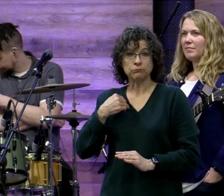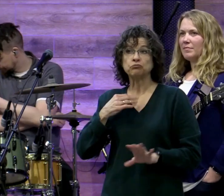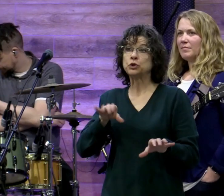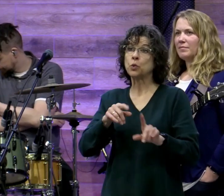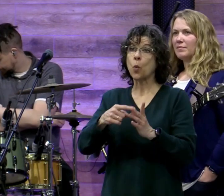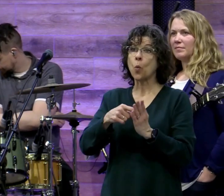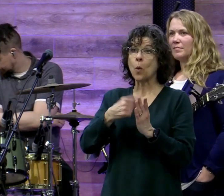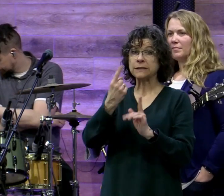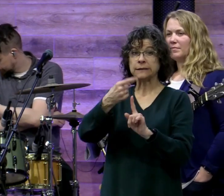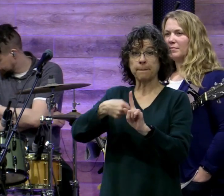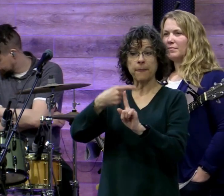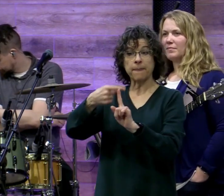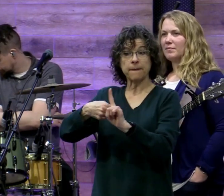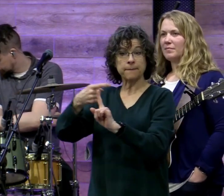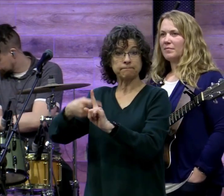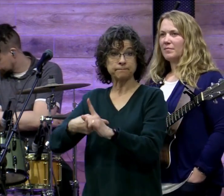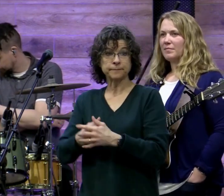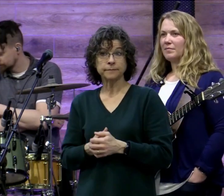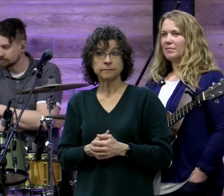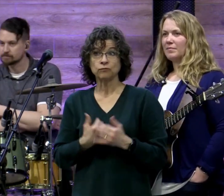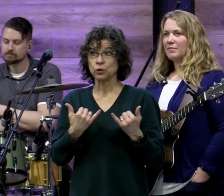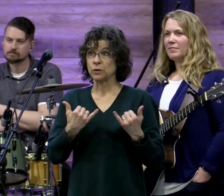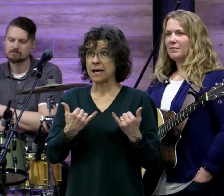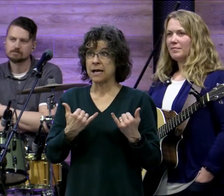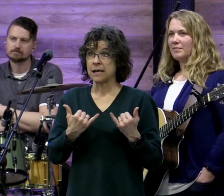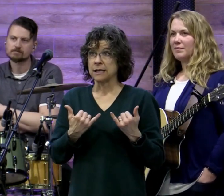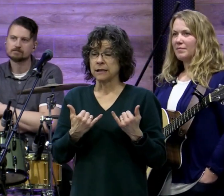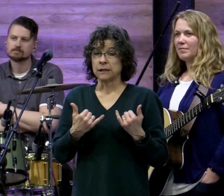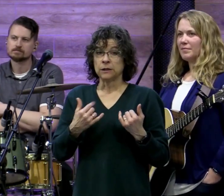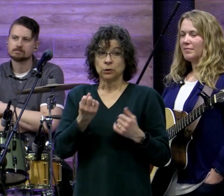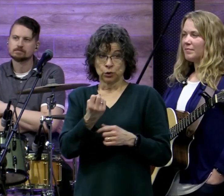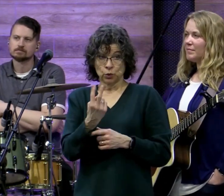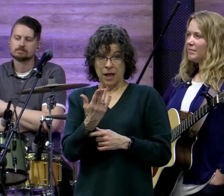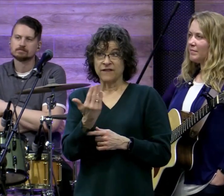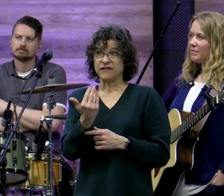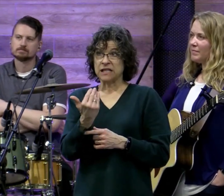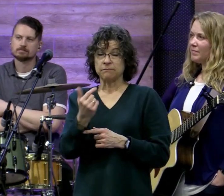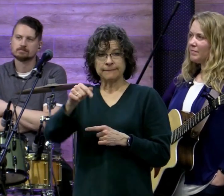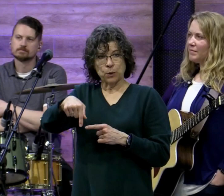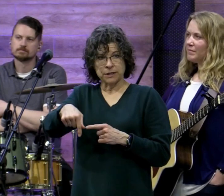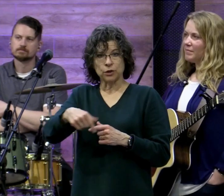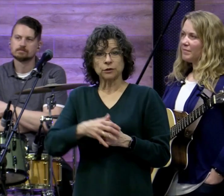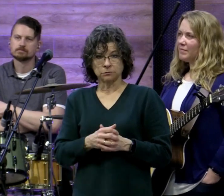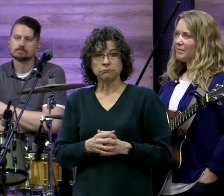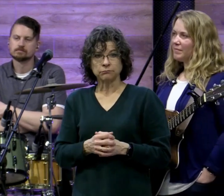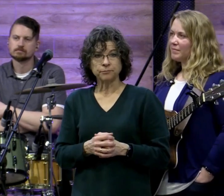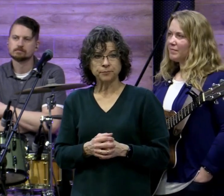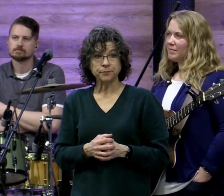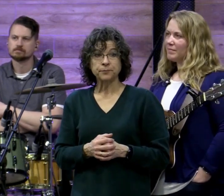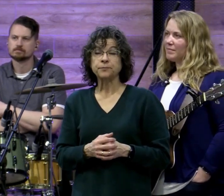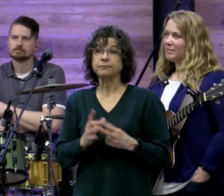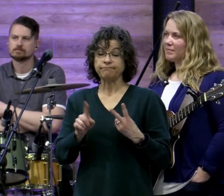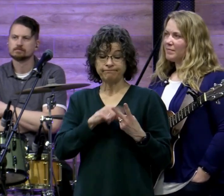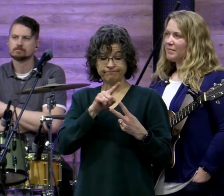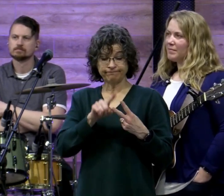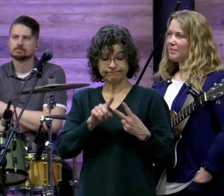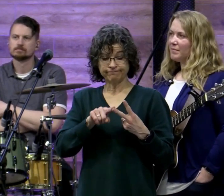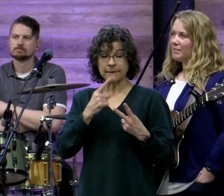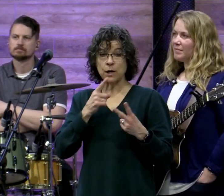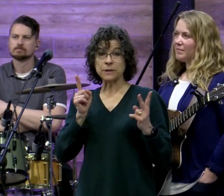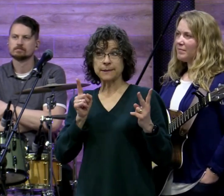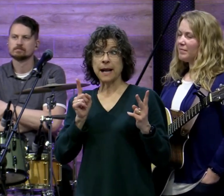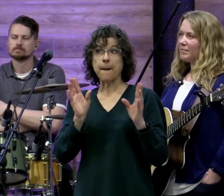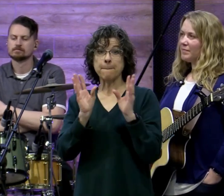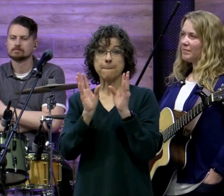month, and the one today will be at 12:15 downstairs. Second announcement is our member